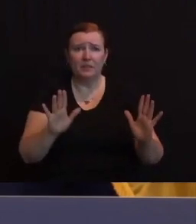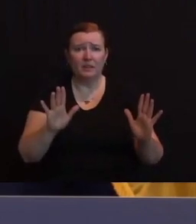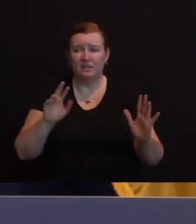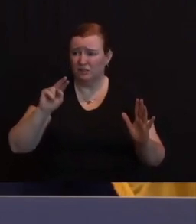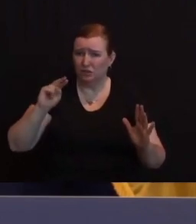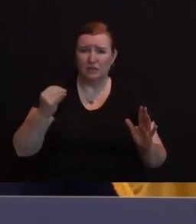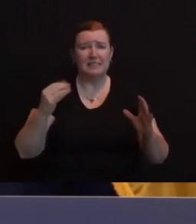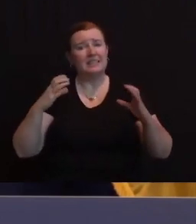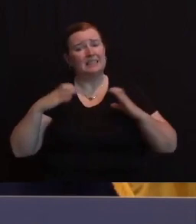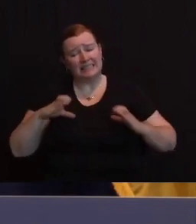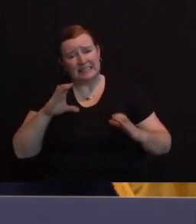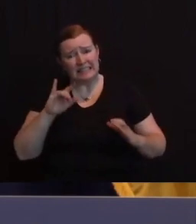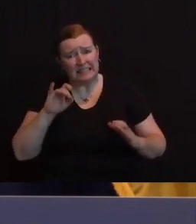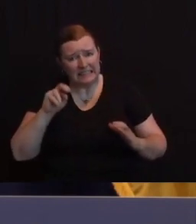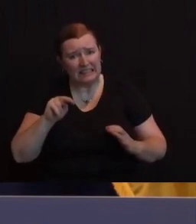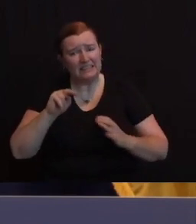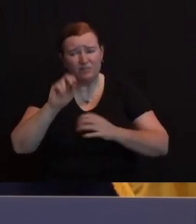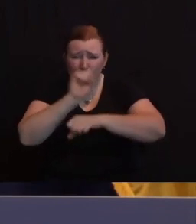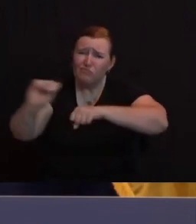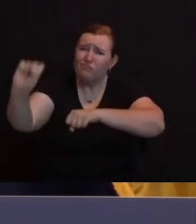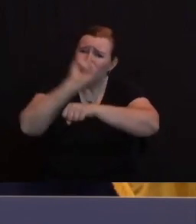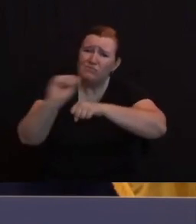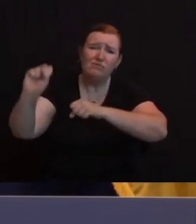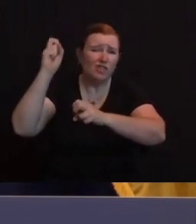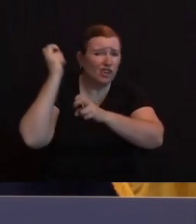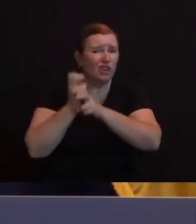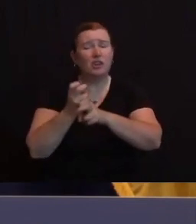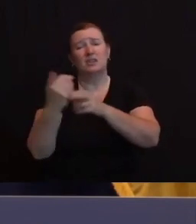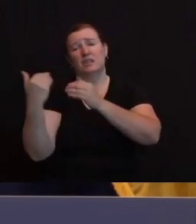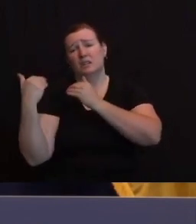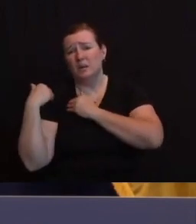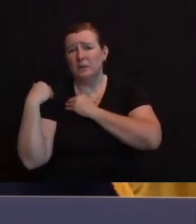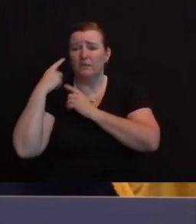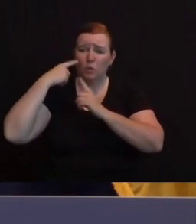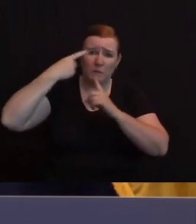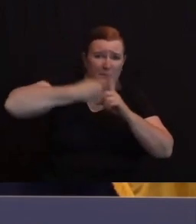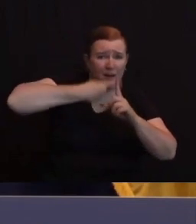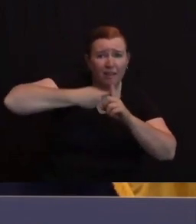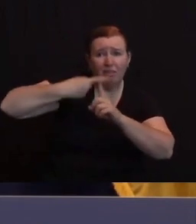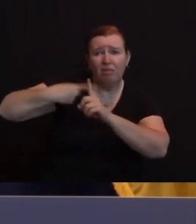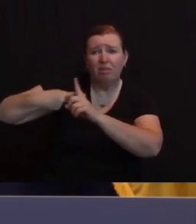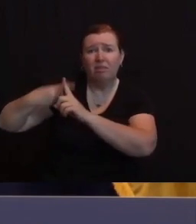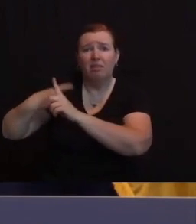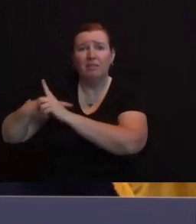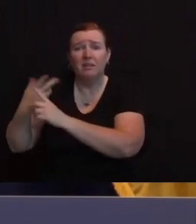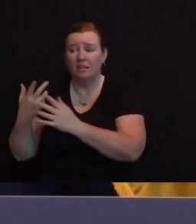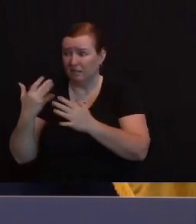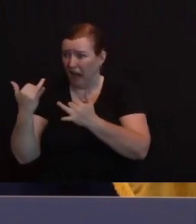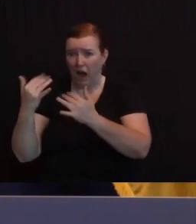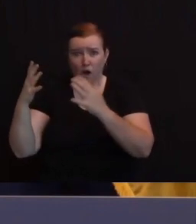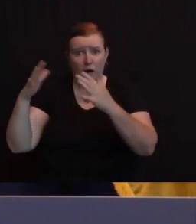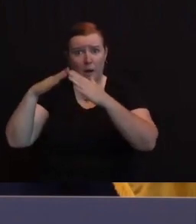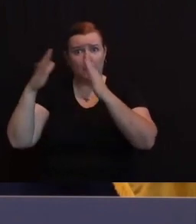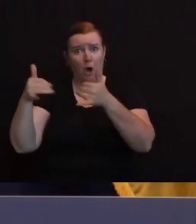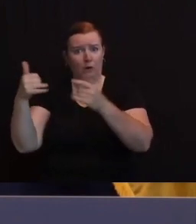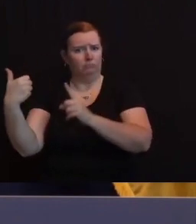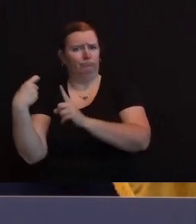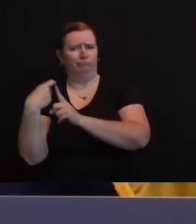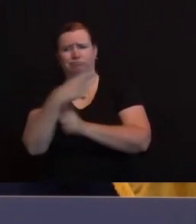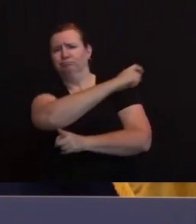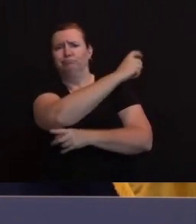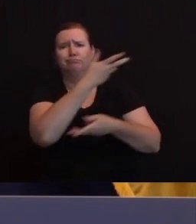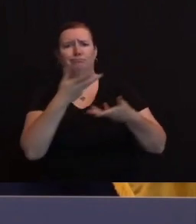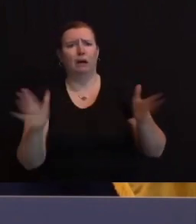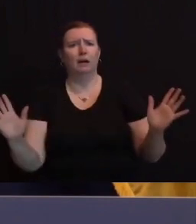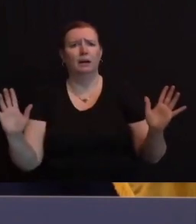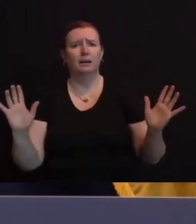being undone. Last week, and we've spoken to it this week, there was not one, by the way, but a series, apparently, of house parties